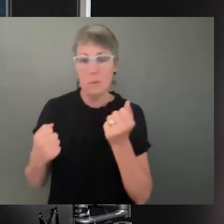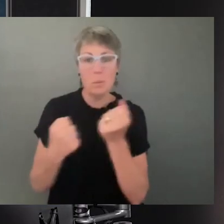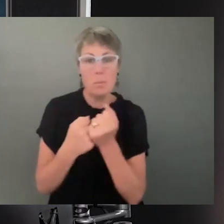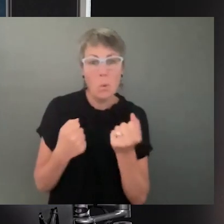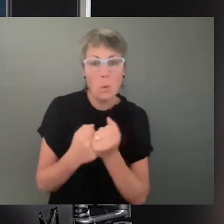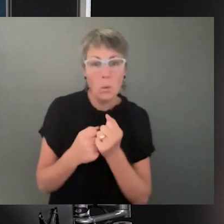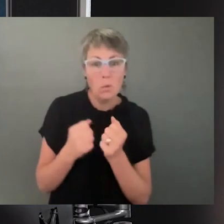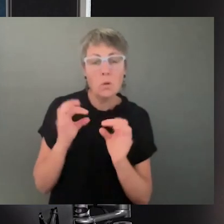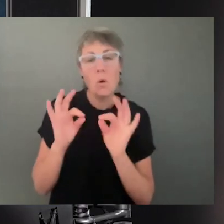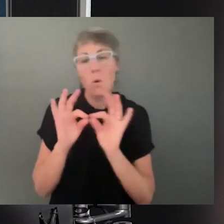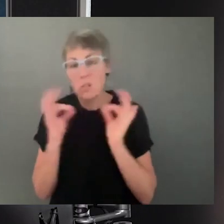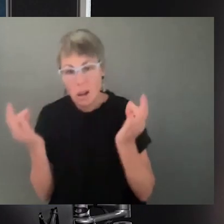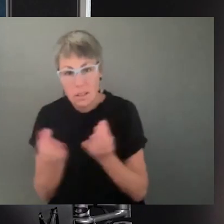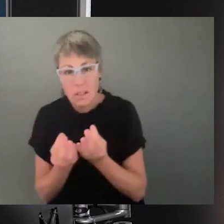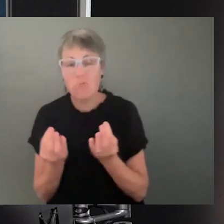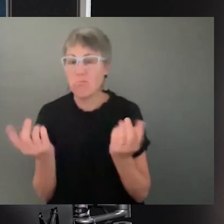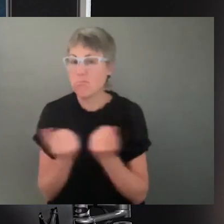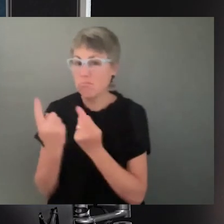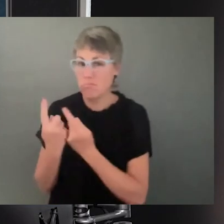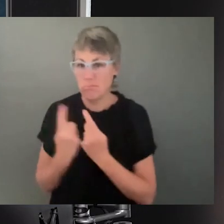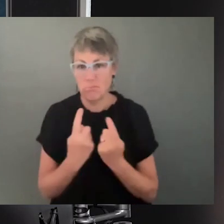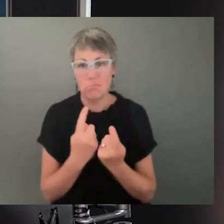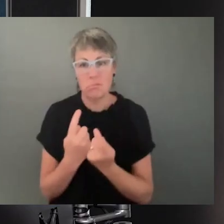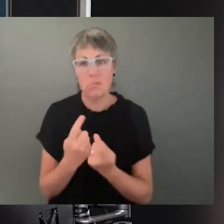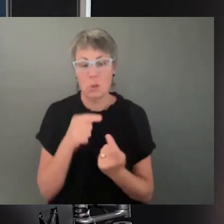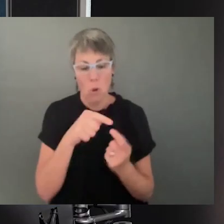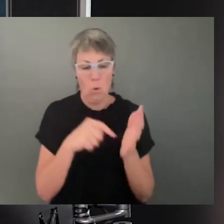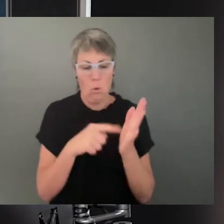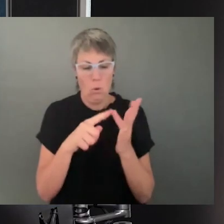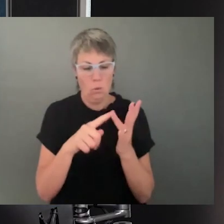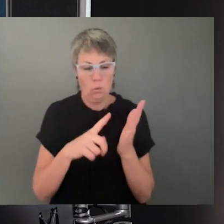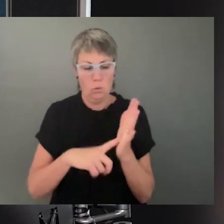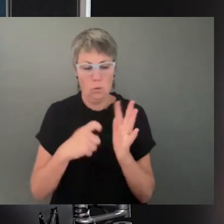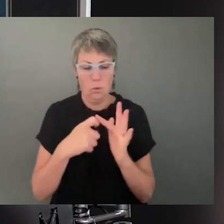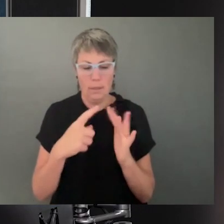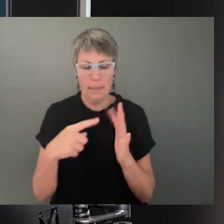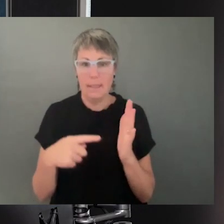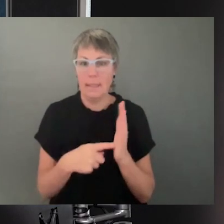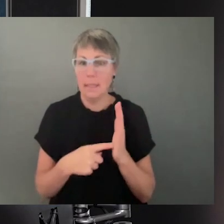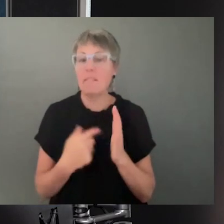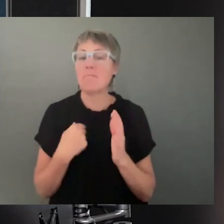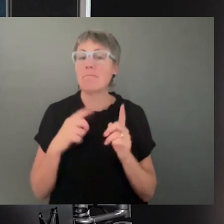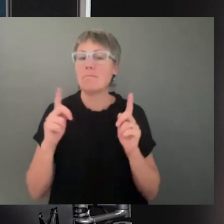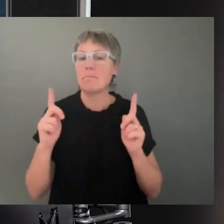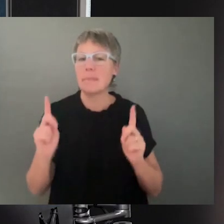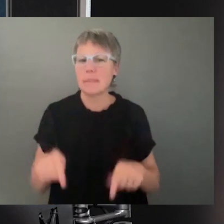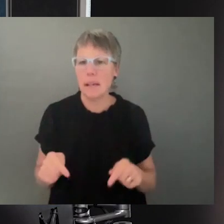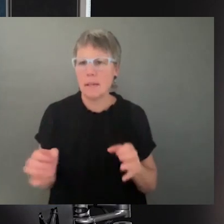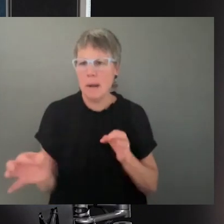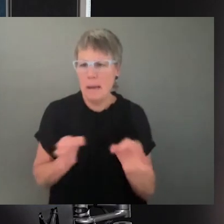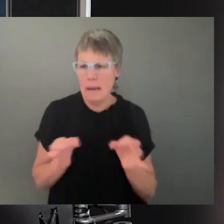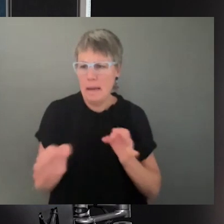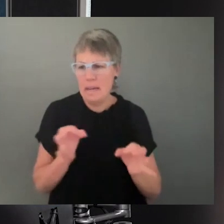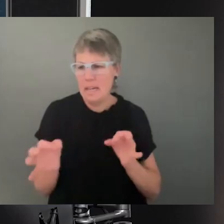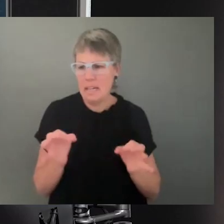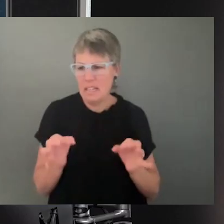start to plan for more accessible resourcing and supports that people need before, during, and after disasters. And so this toolkit